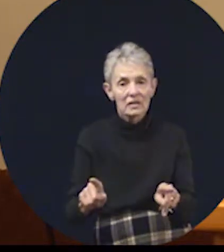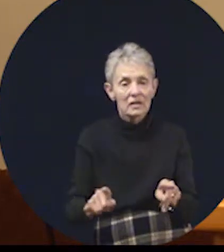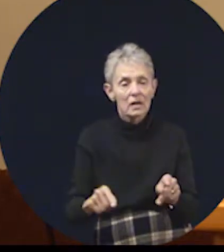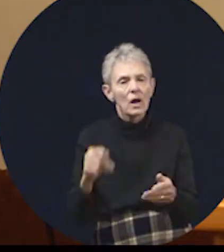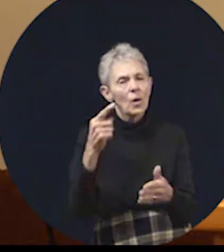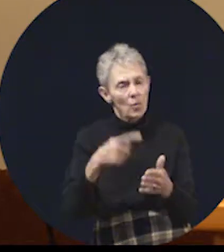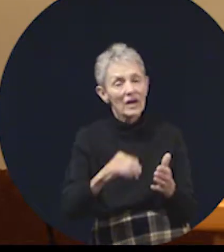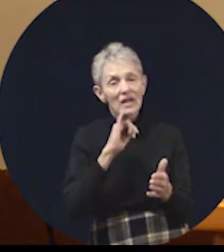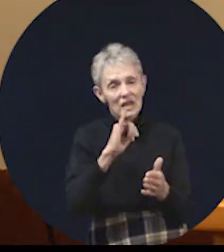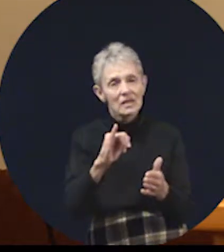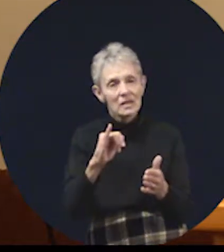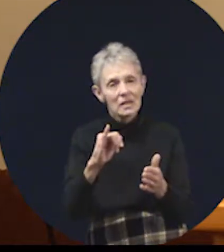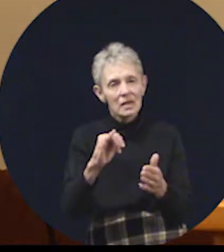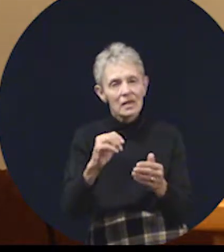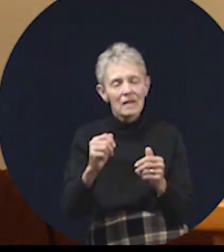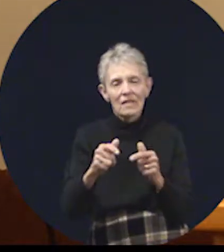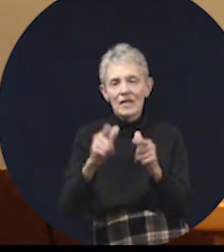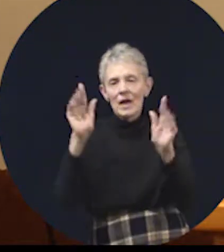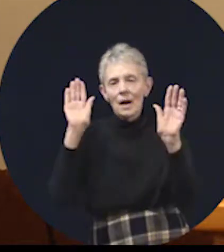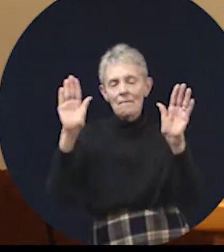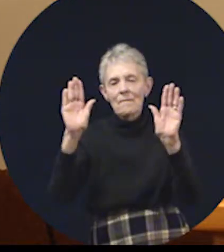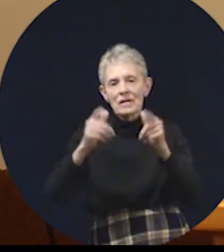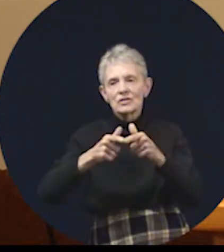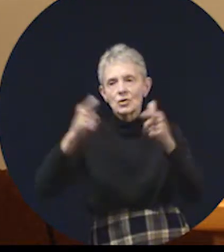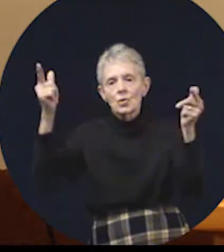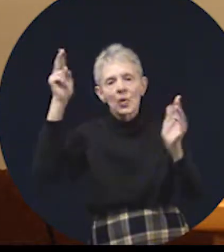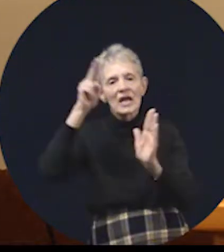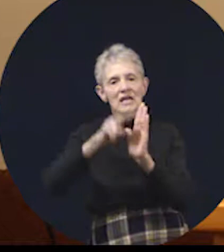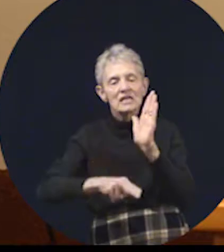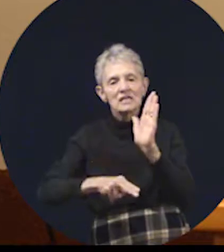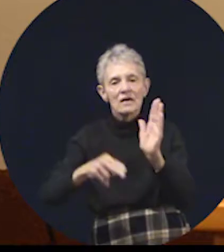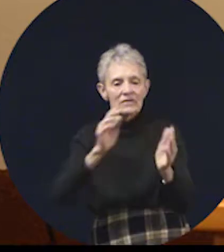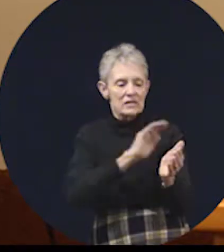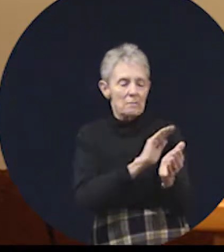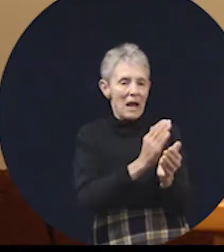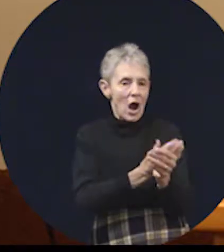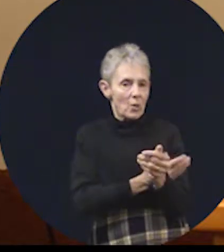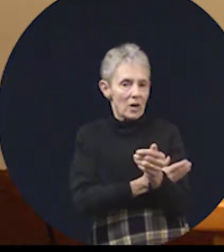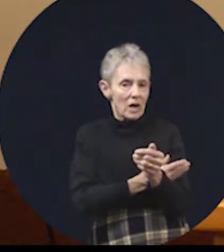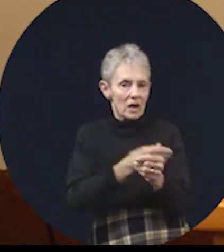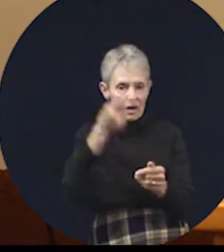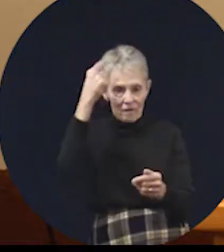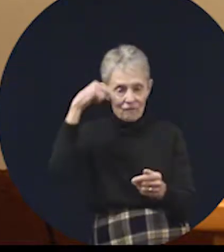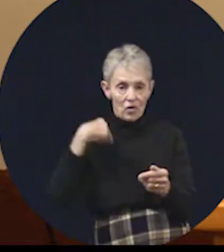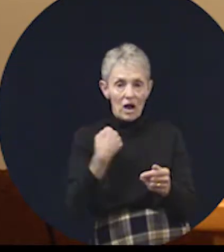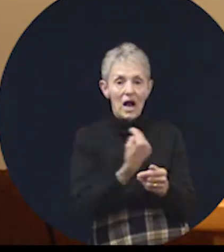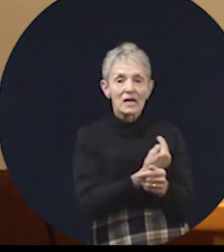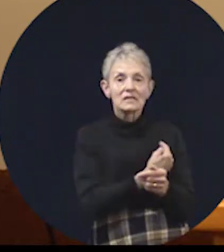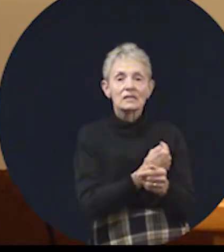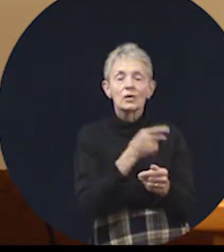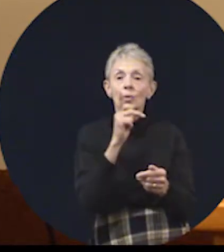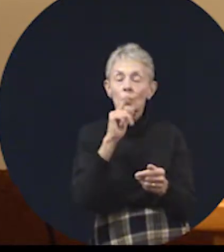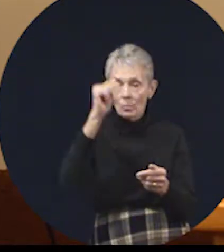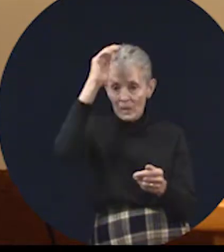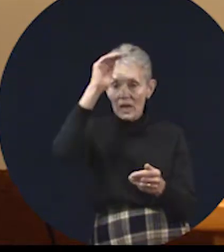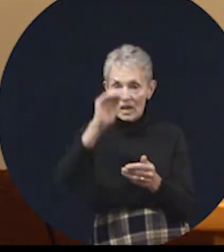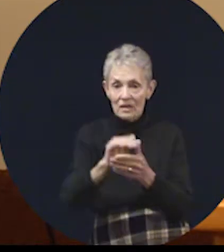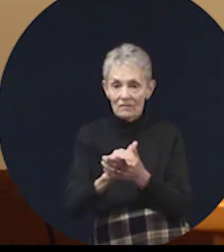is the surpassing greatness of His power for us who